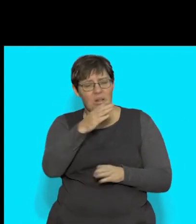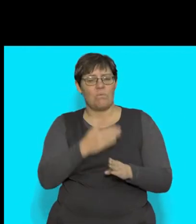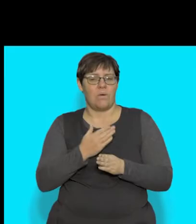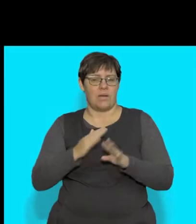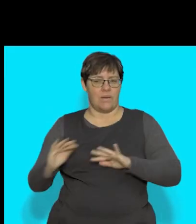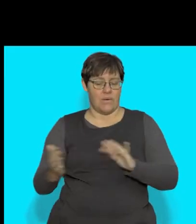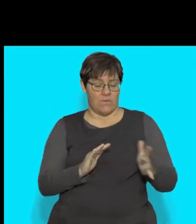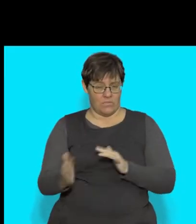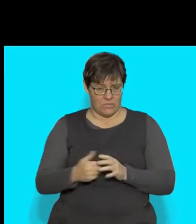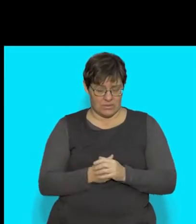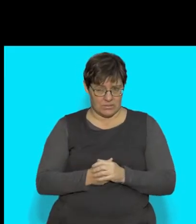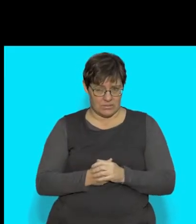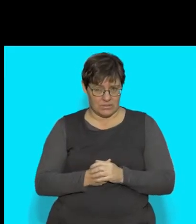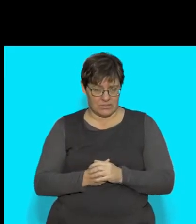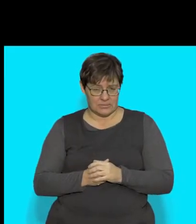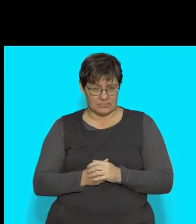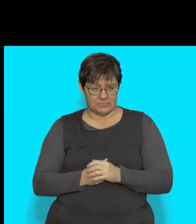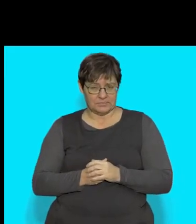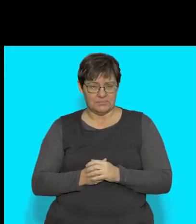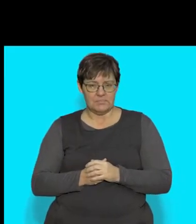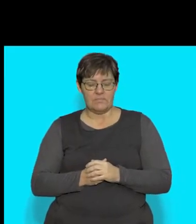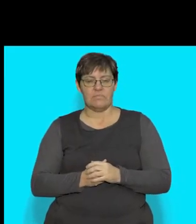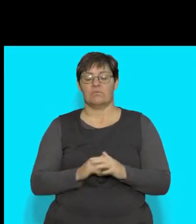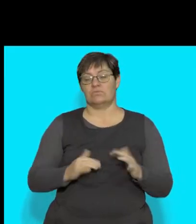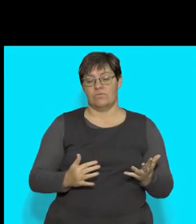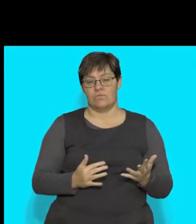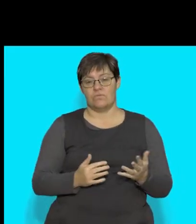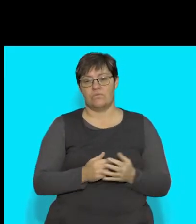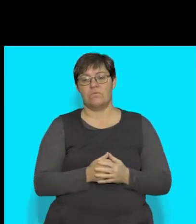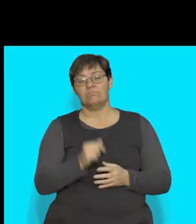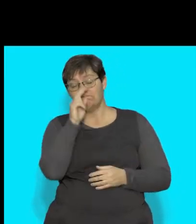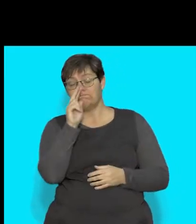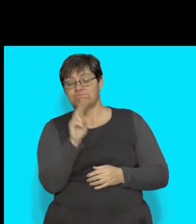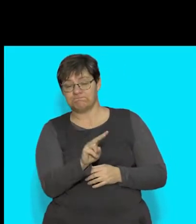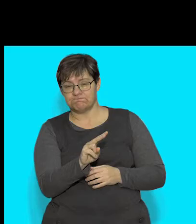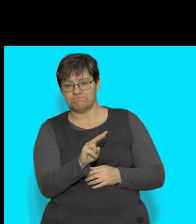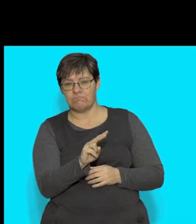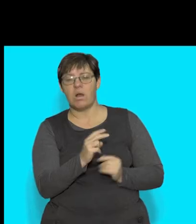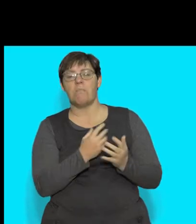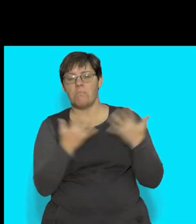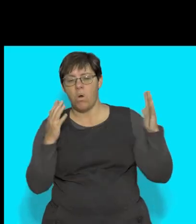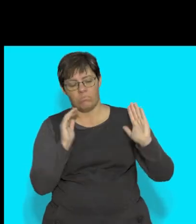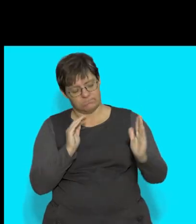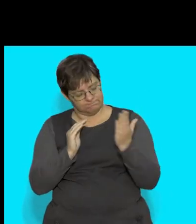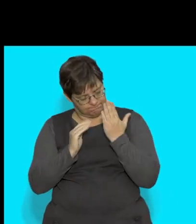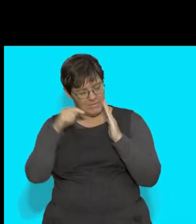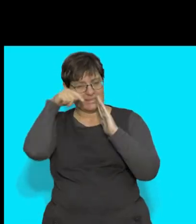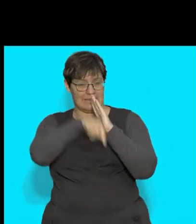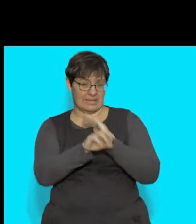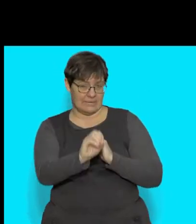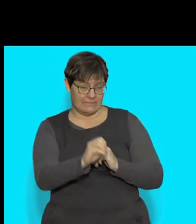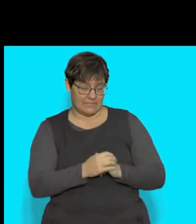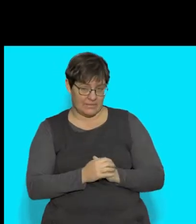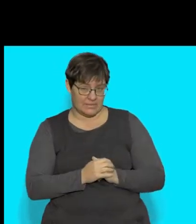it functions. Right, so we're going to have a look at it in much closer detail. Now,